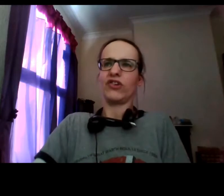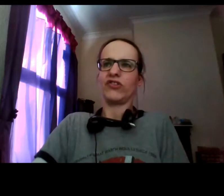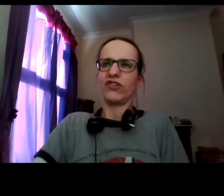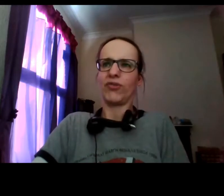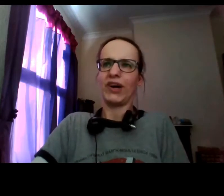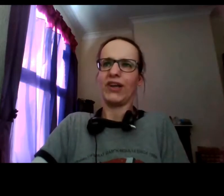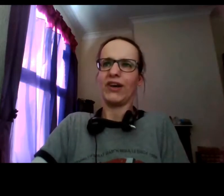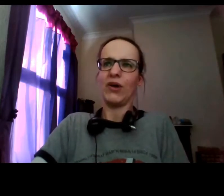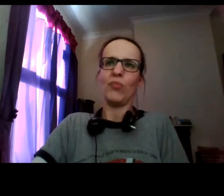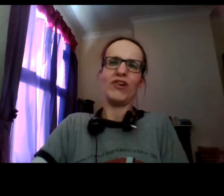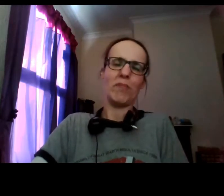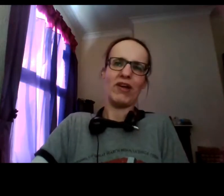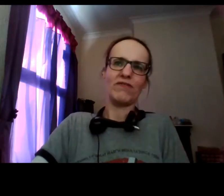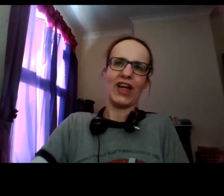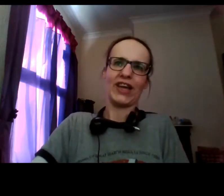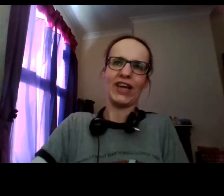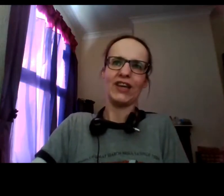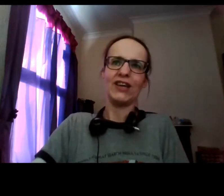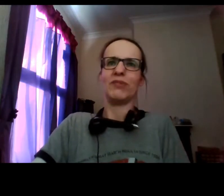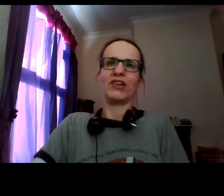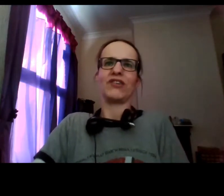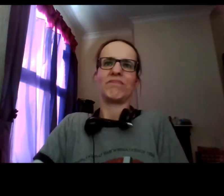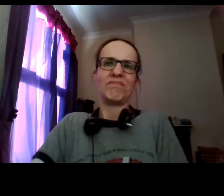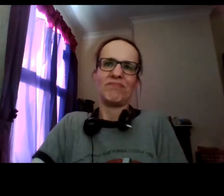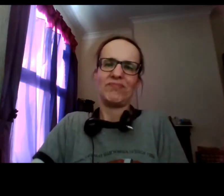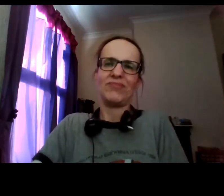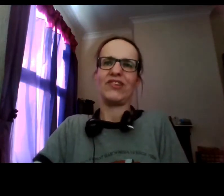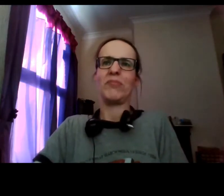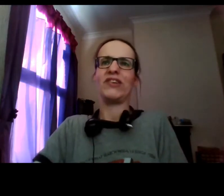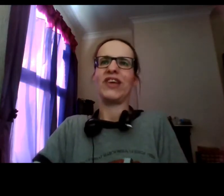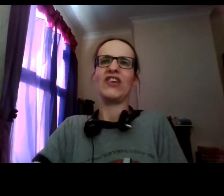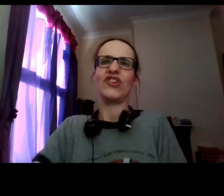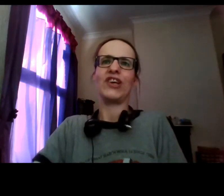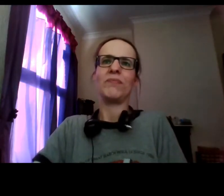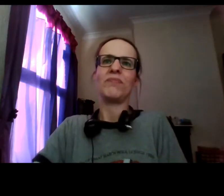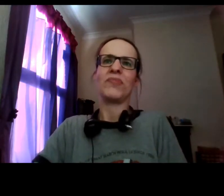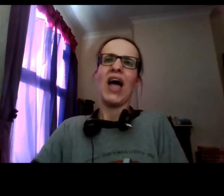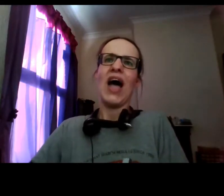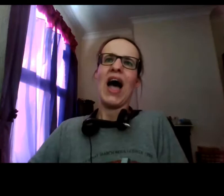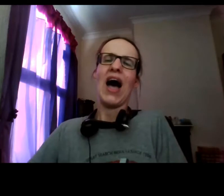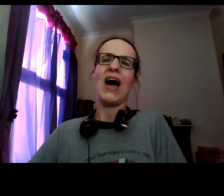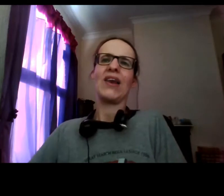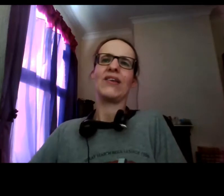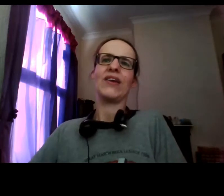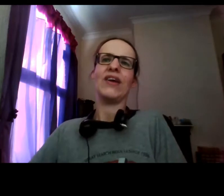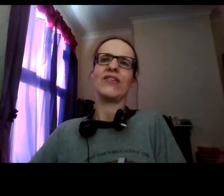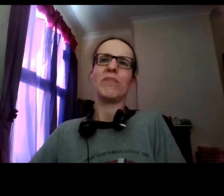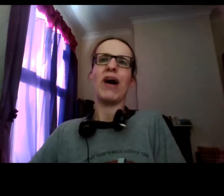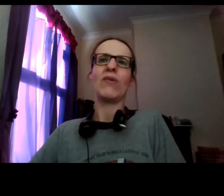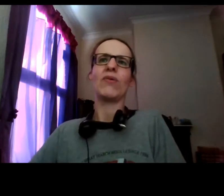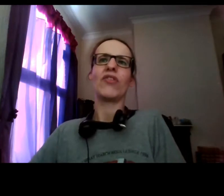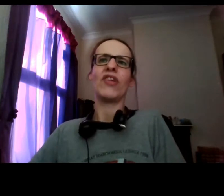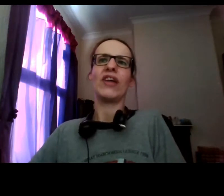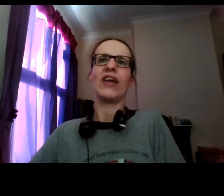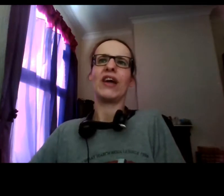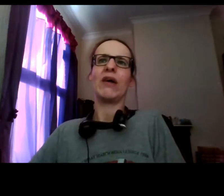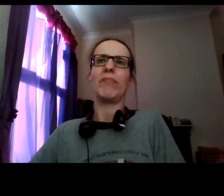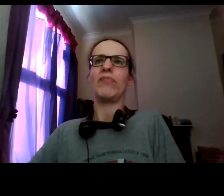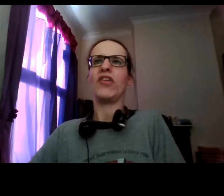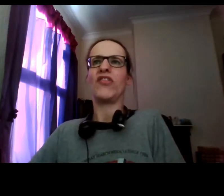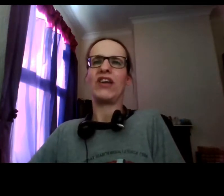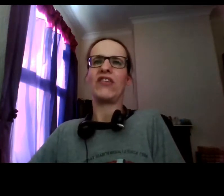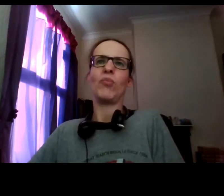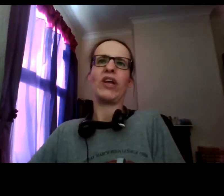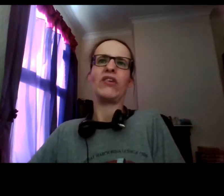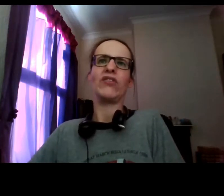it's just us 3, and we're a bit flaky because disability energy. And it's about thinking of